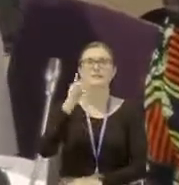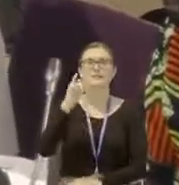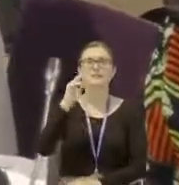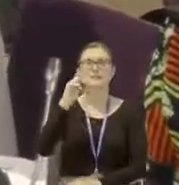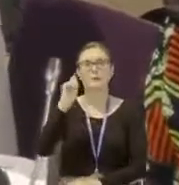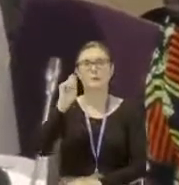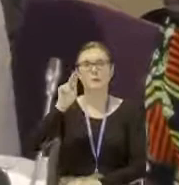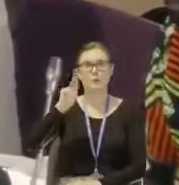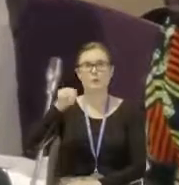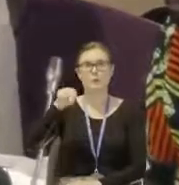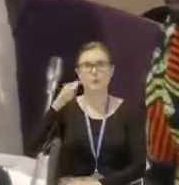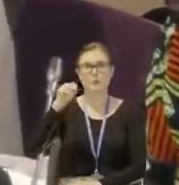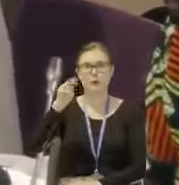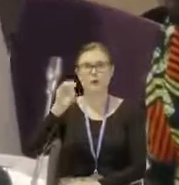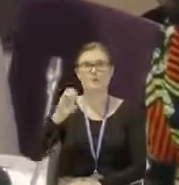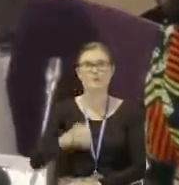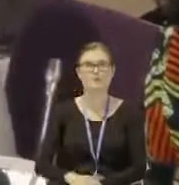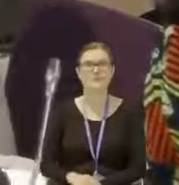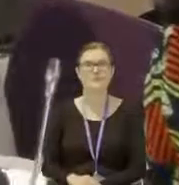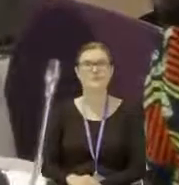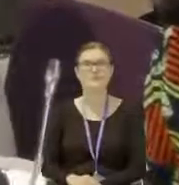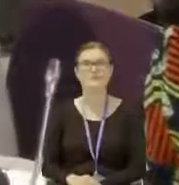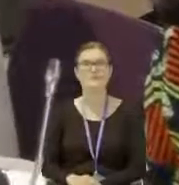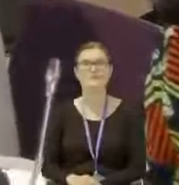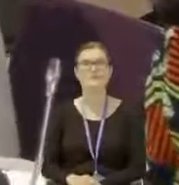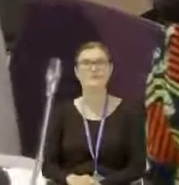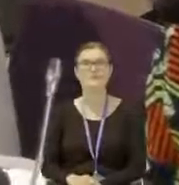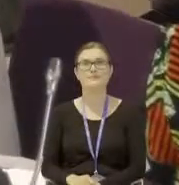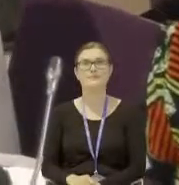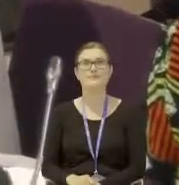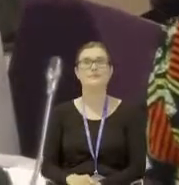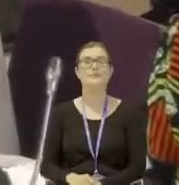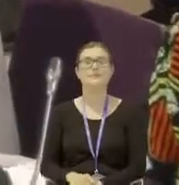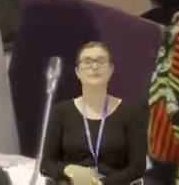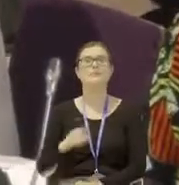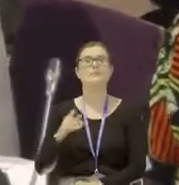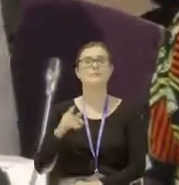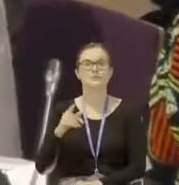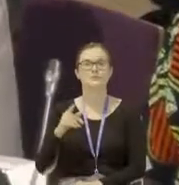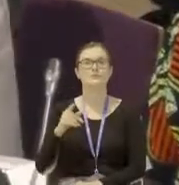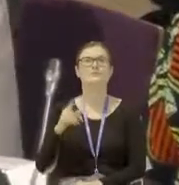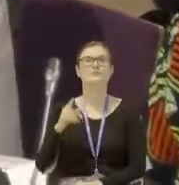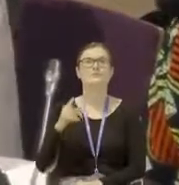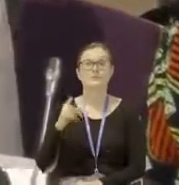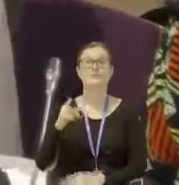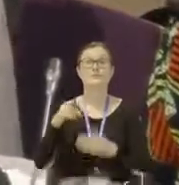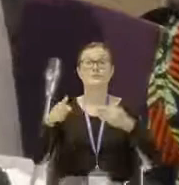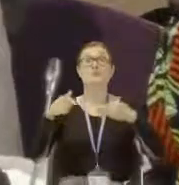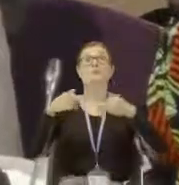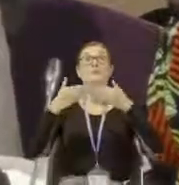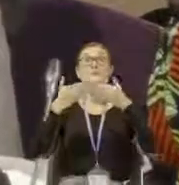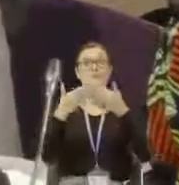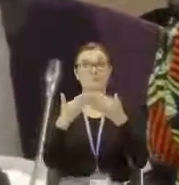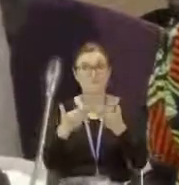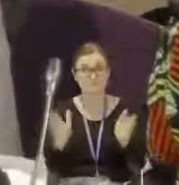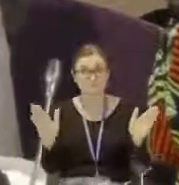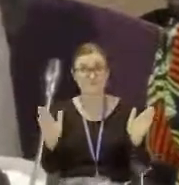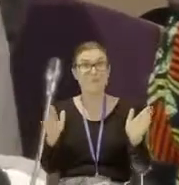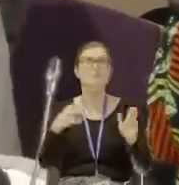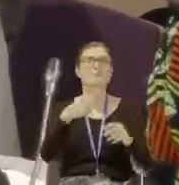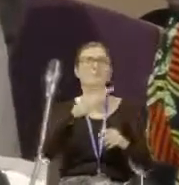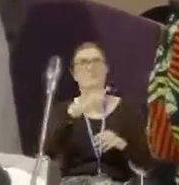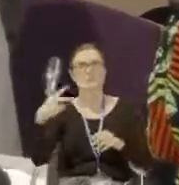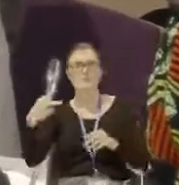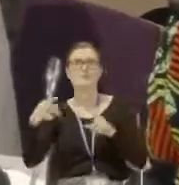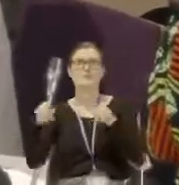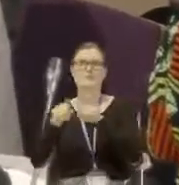that is going to be facilitated by our colleague from ICLE Africa. The governor of Kisumu, you will know him, many